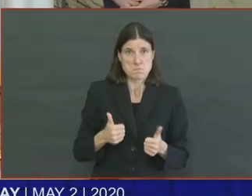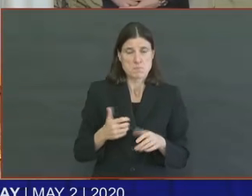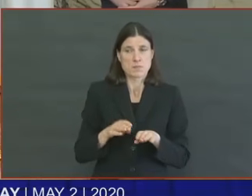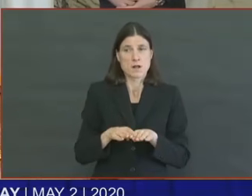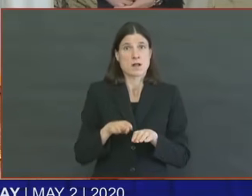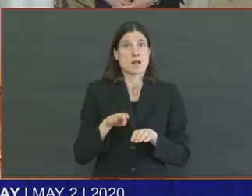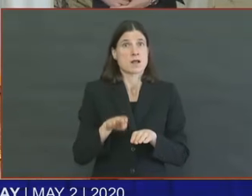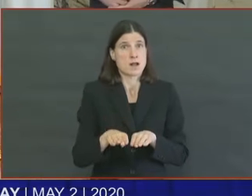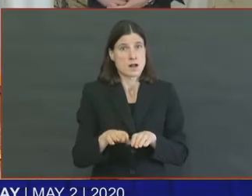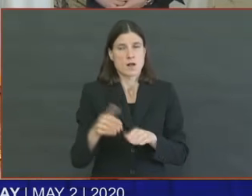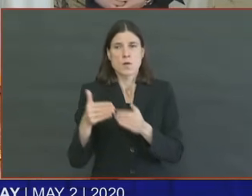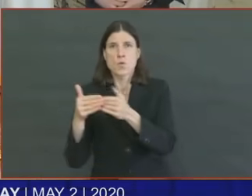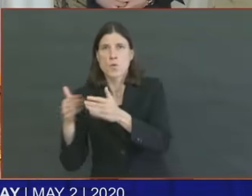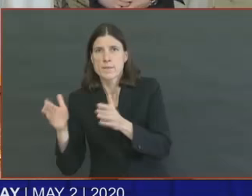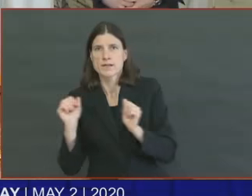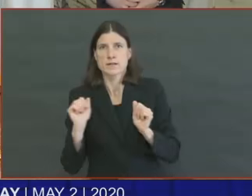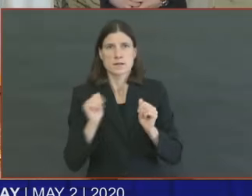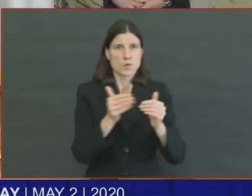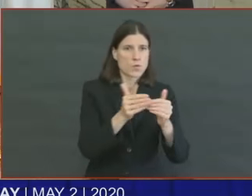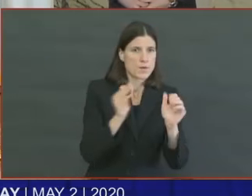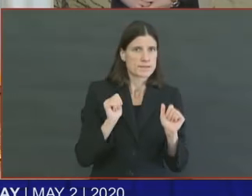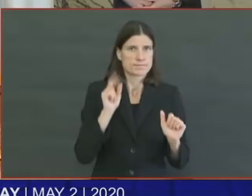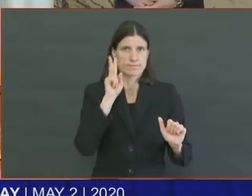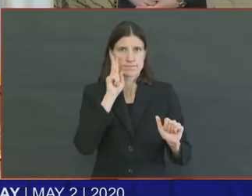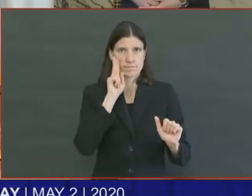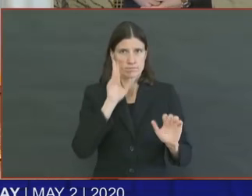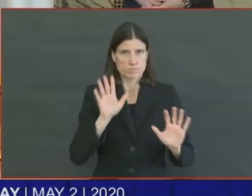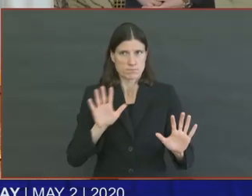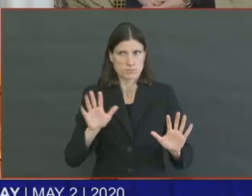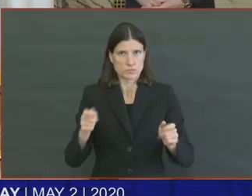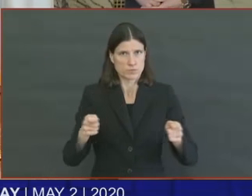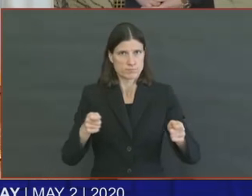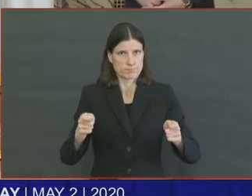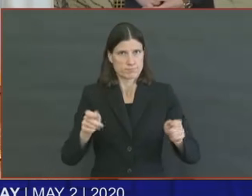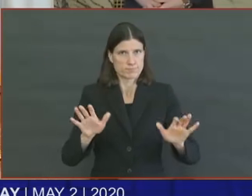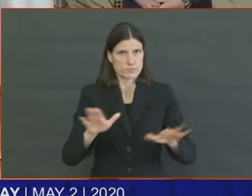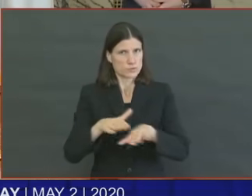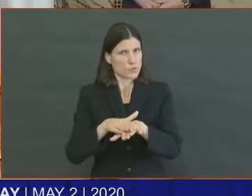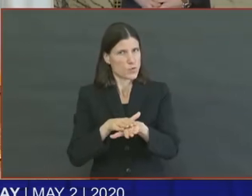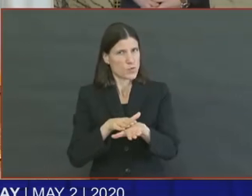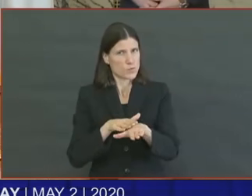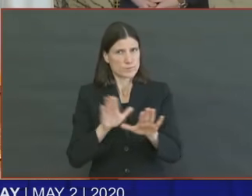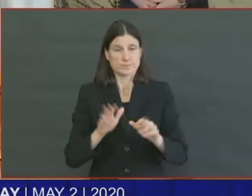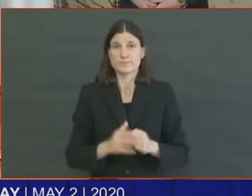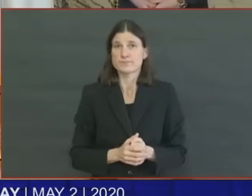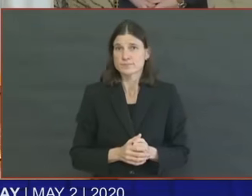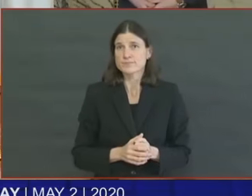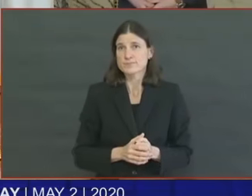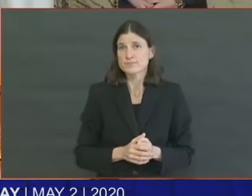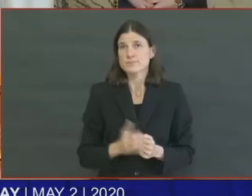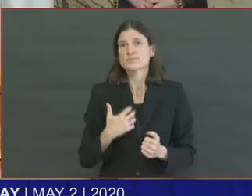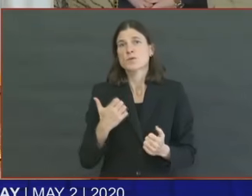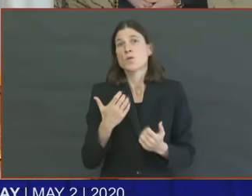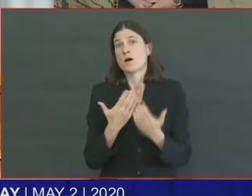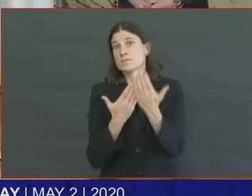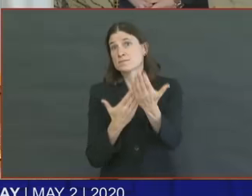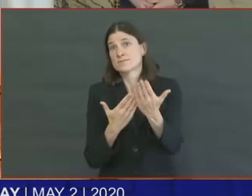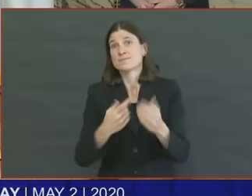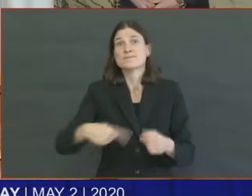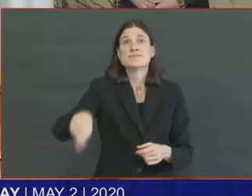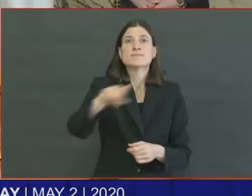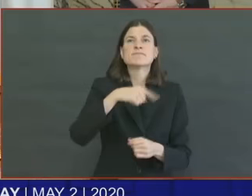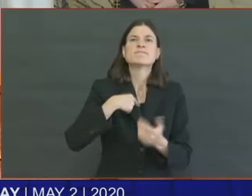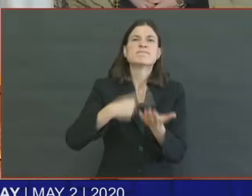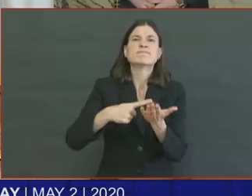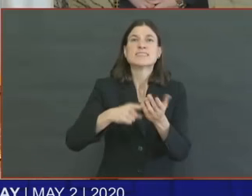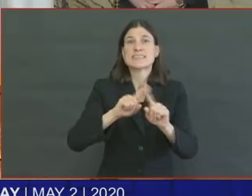The last, I just want to make 2 notes for people who are struggling to pay the bills, which is many, many,